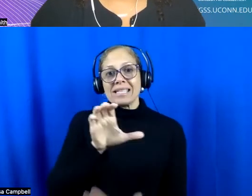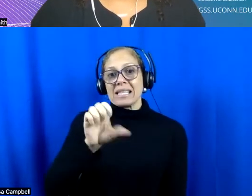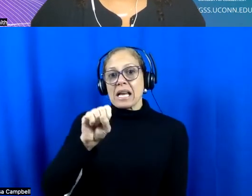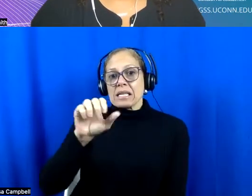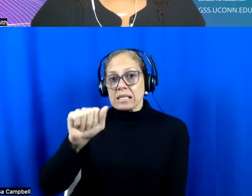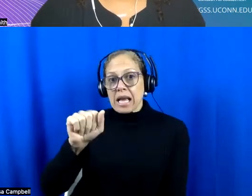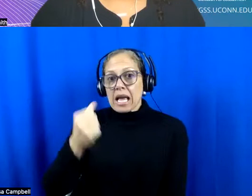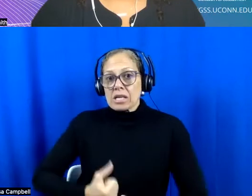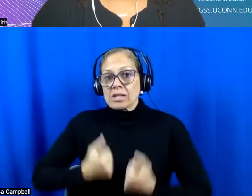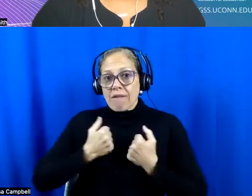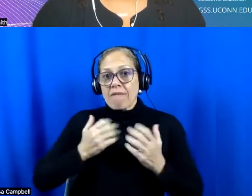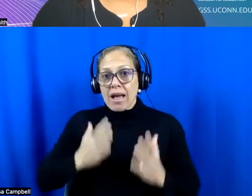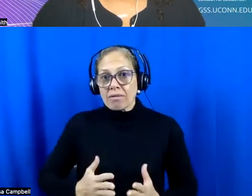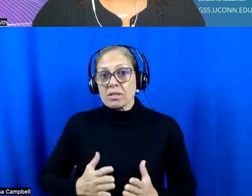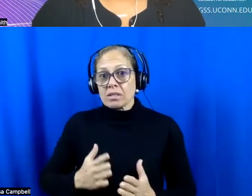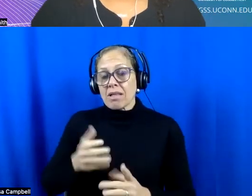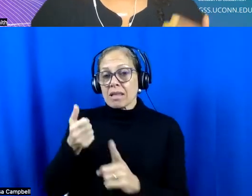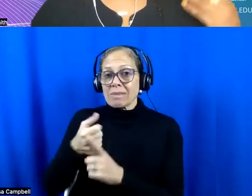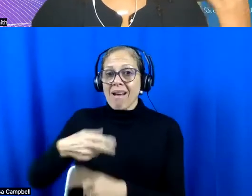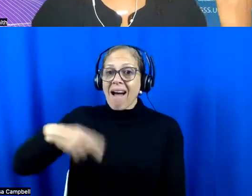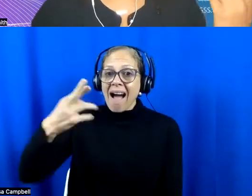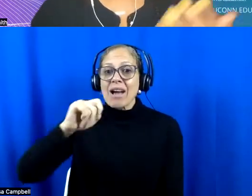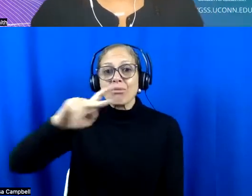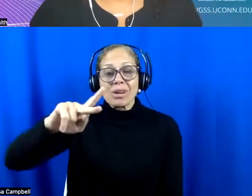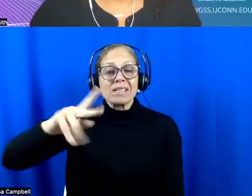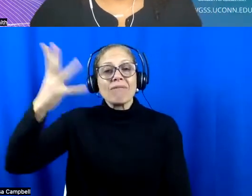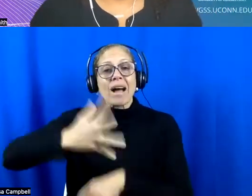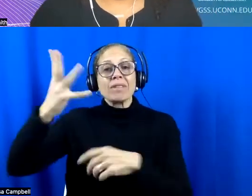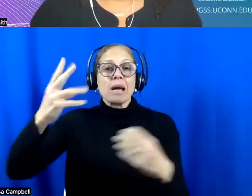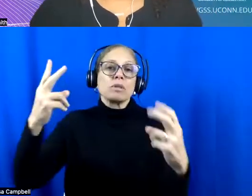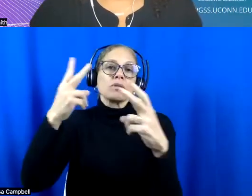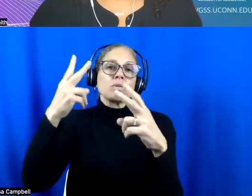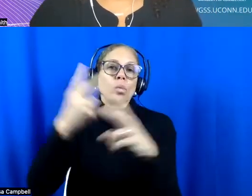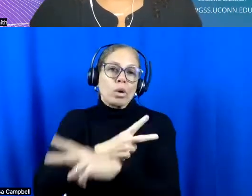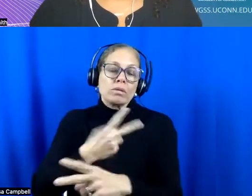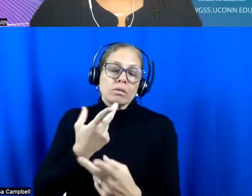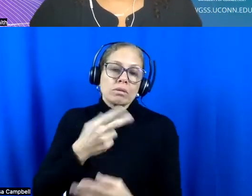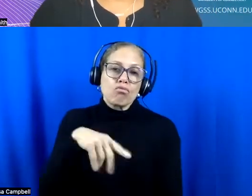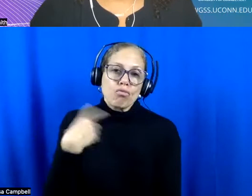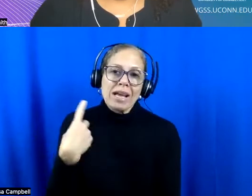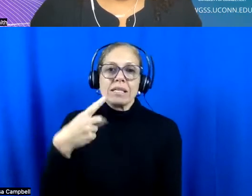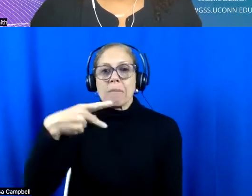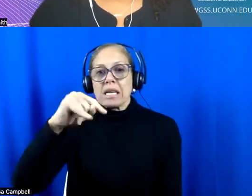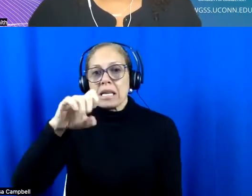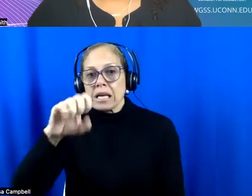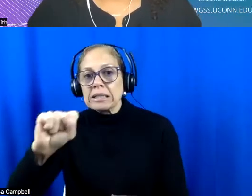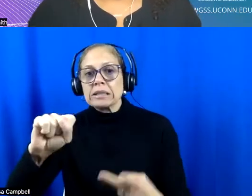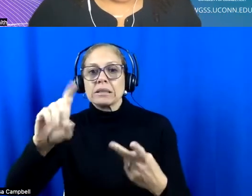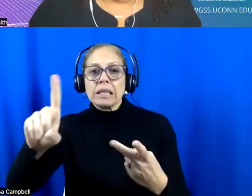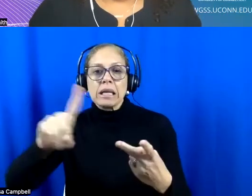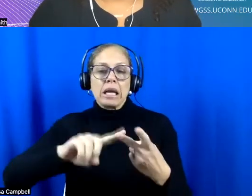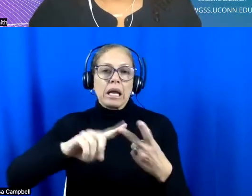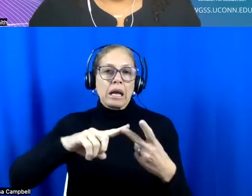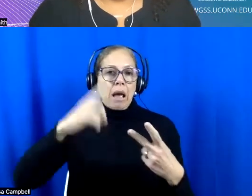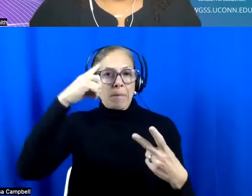have 5 times higher risk in developing symptoms around PTSD, needing mental health support because of